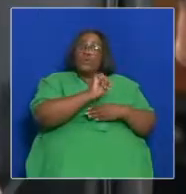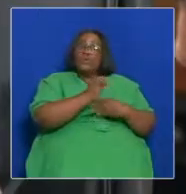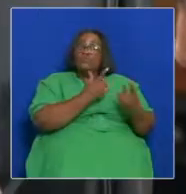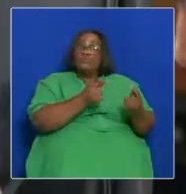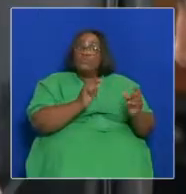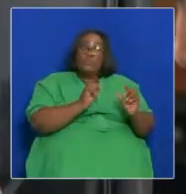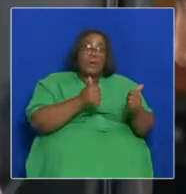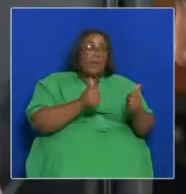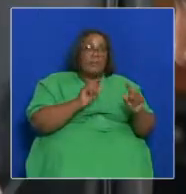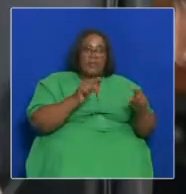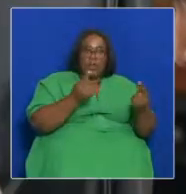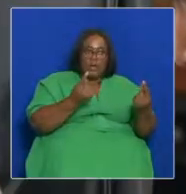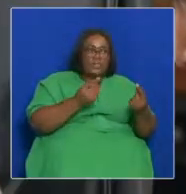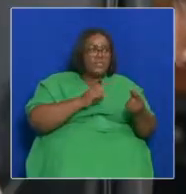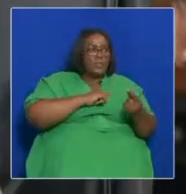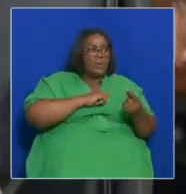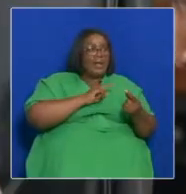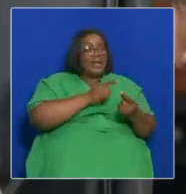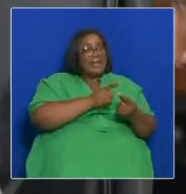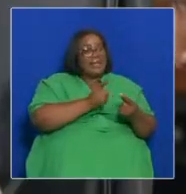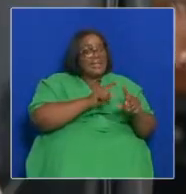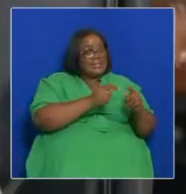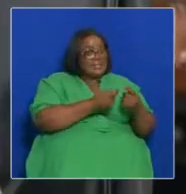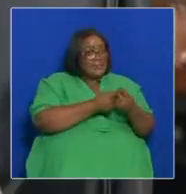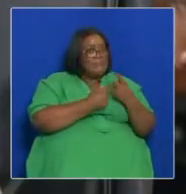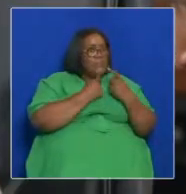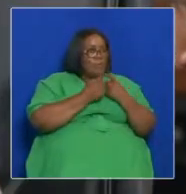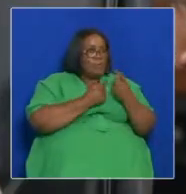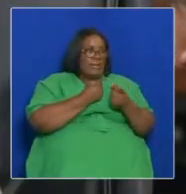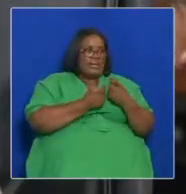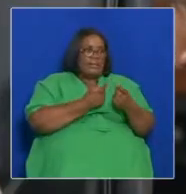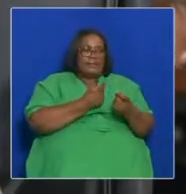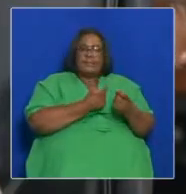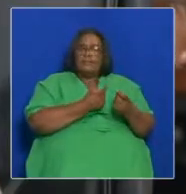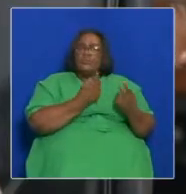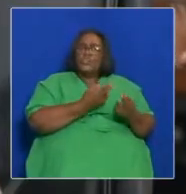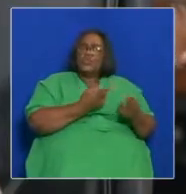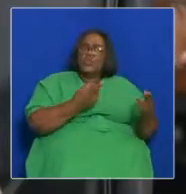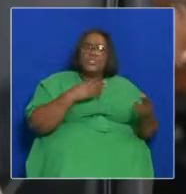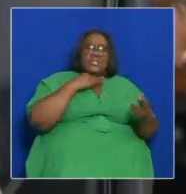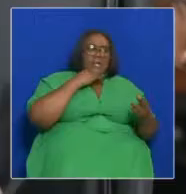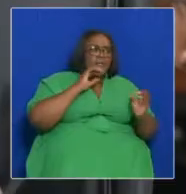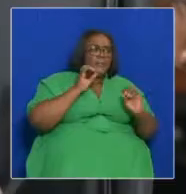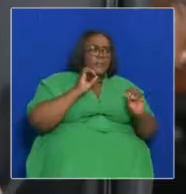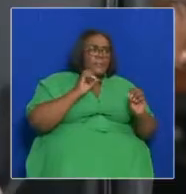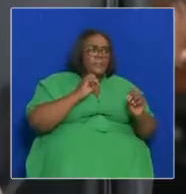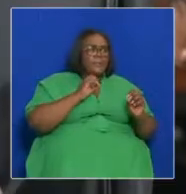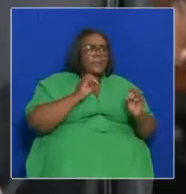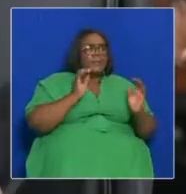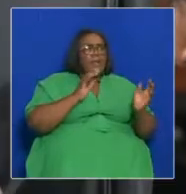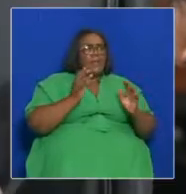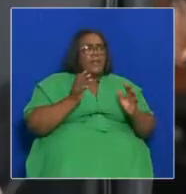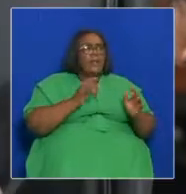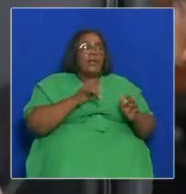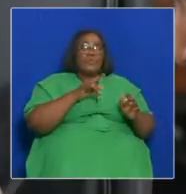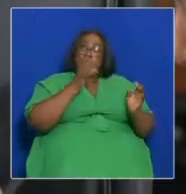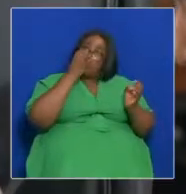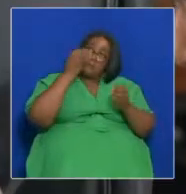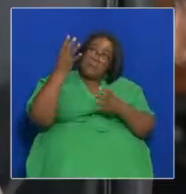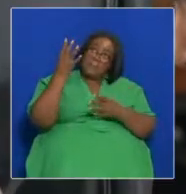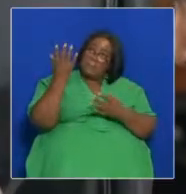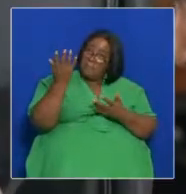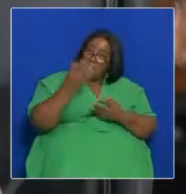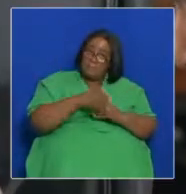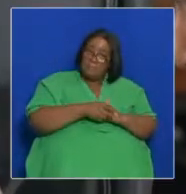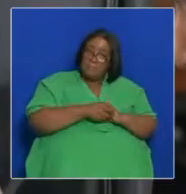there are investigations you know nothing about. Do you again raise this as an impediment to your job and